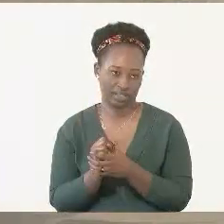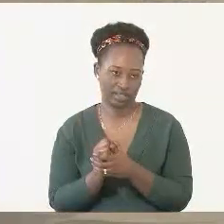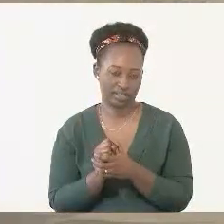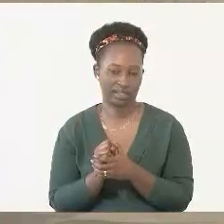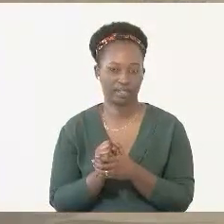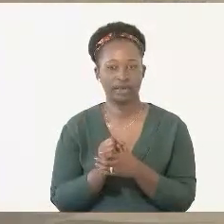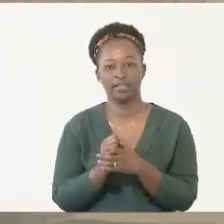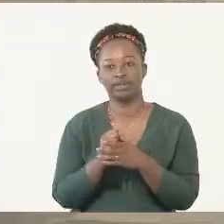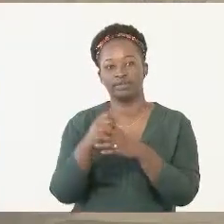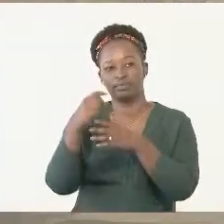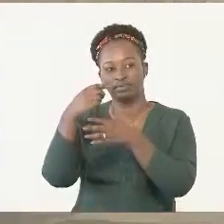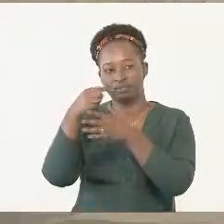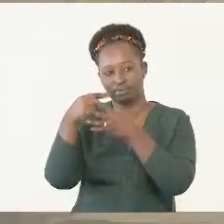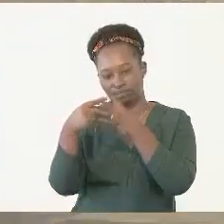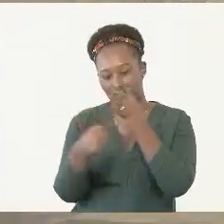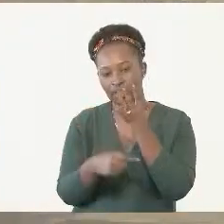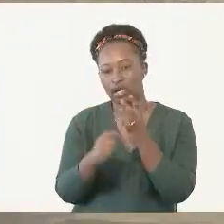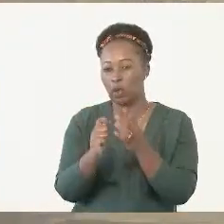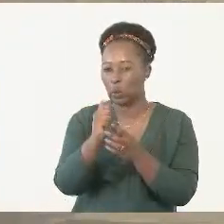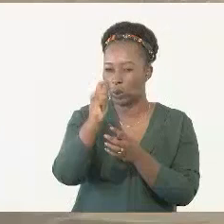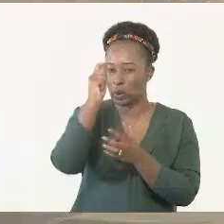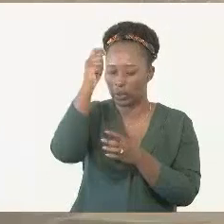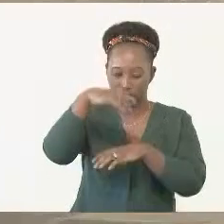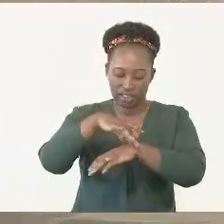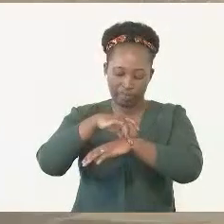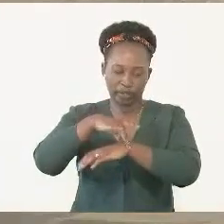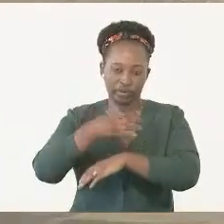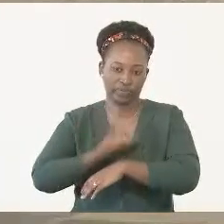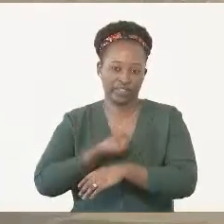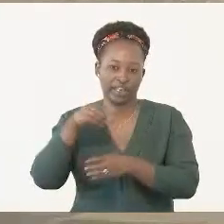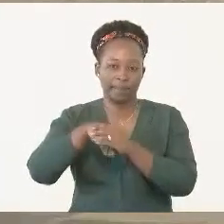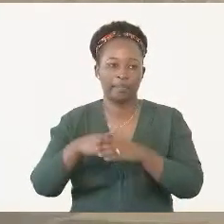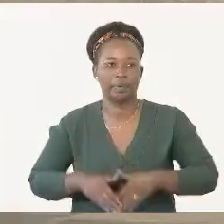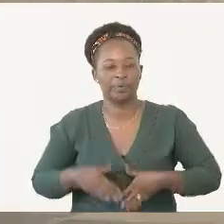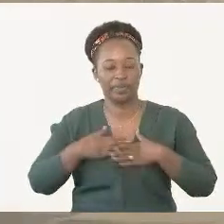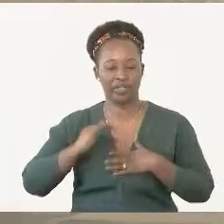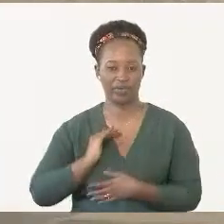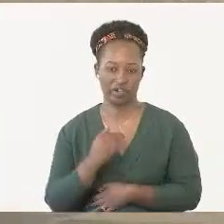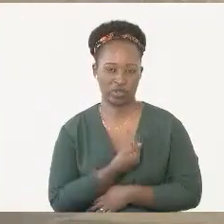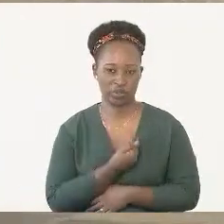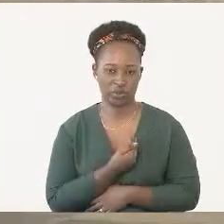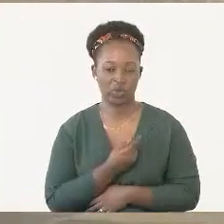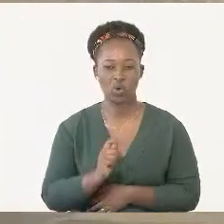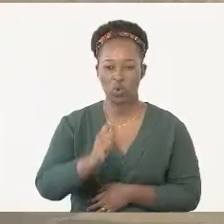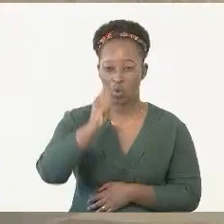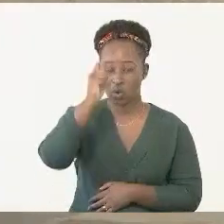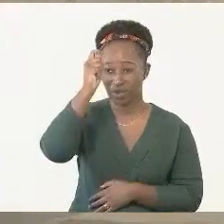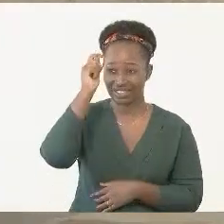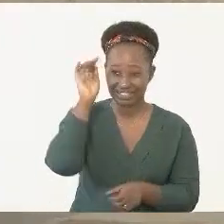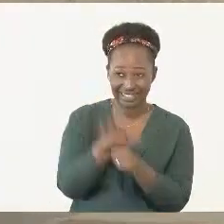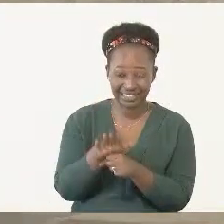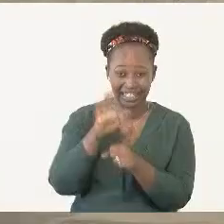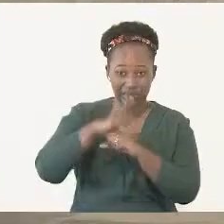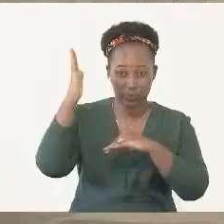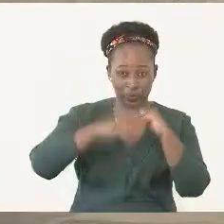Students, these are the longest bones we have in our body. But the longest one of